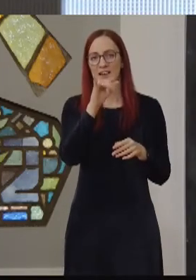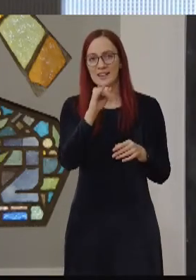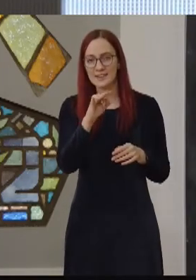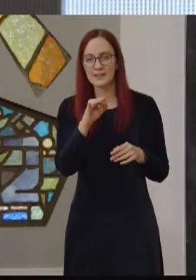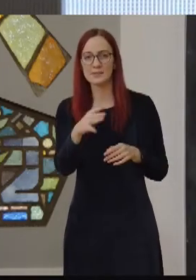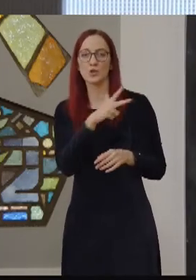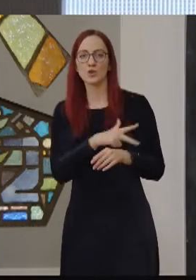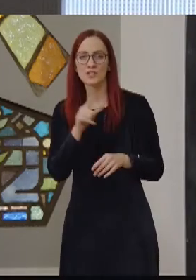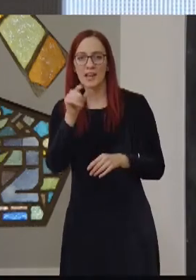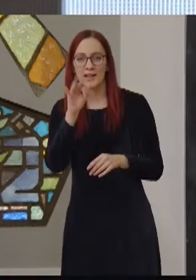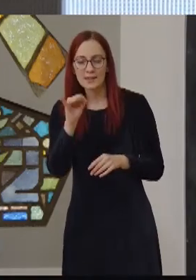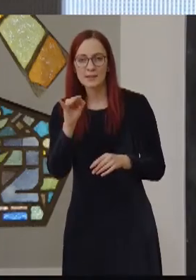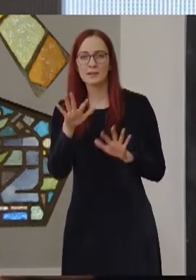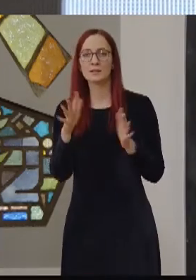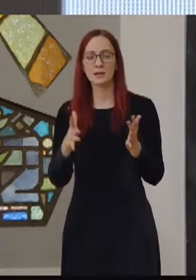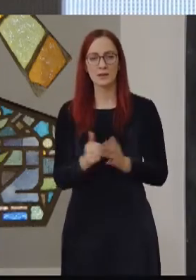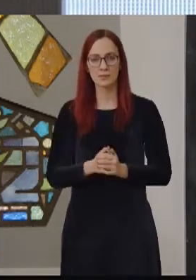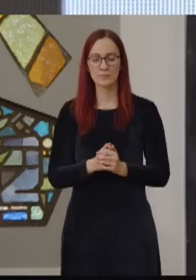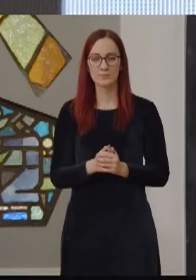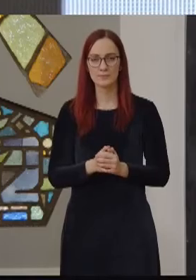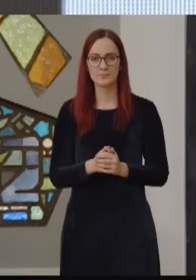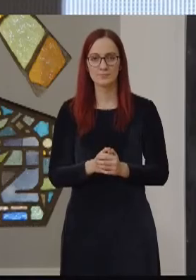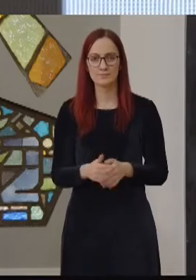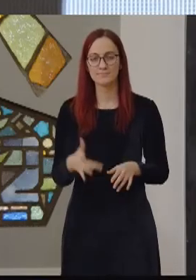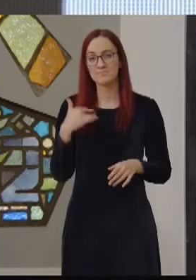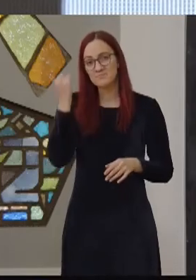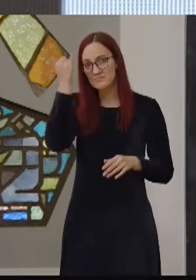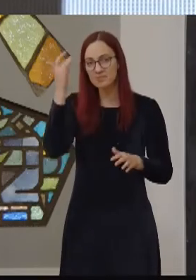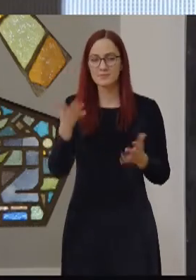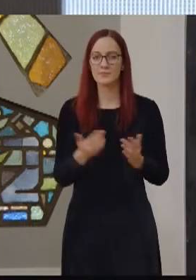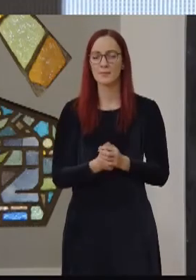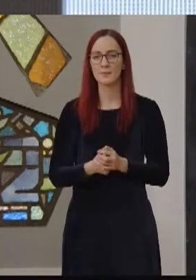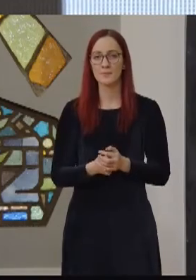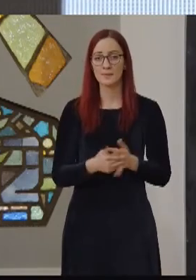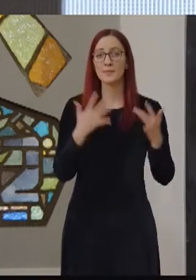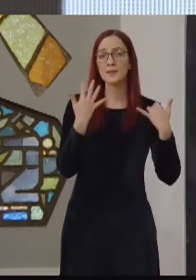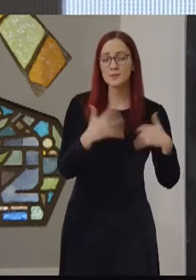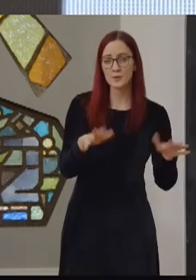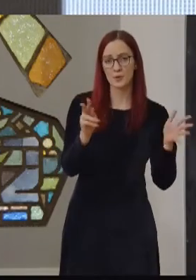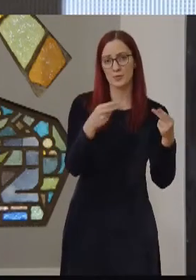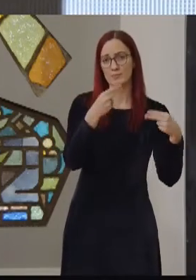Should we change this tradition?